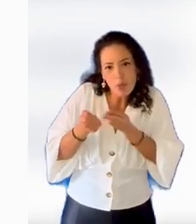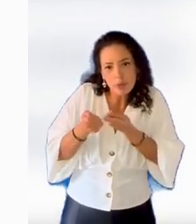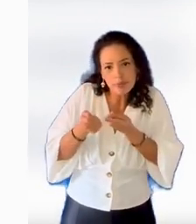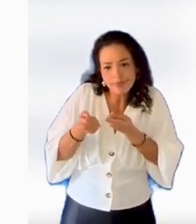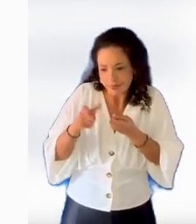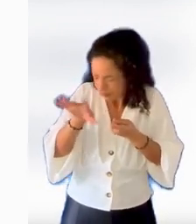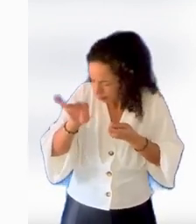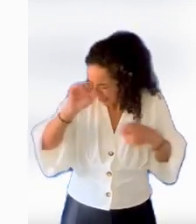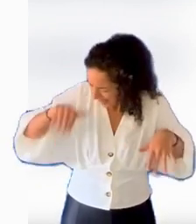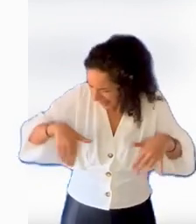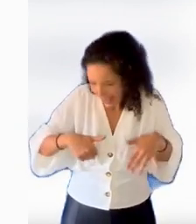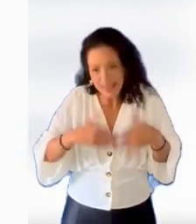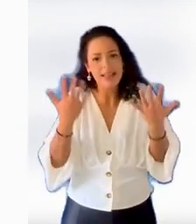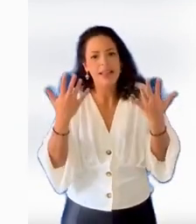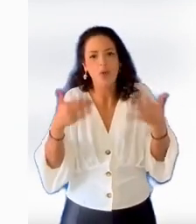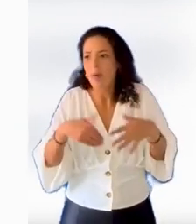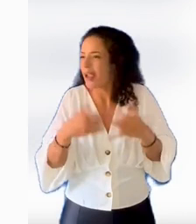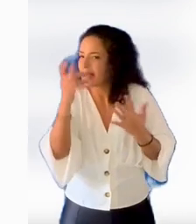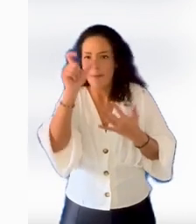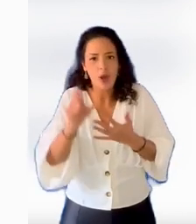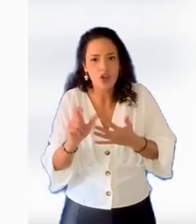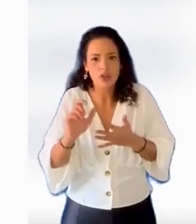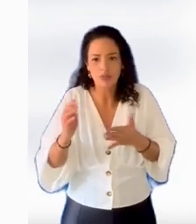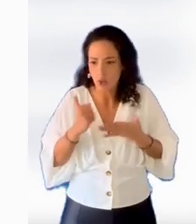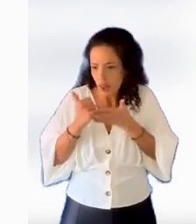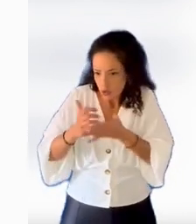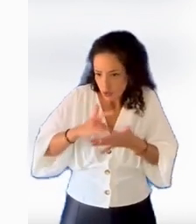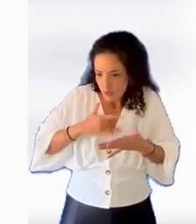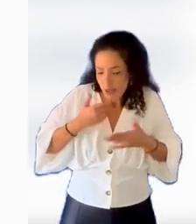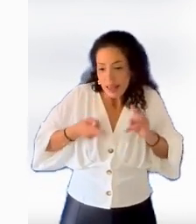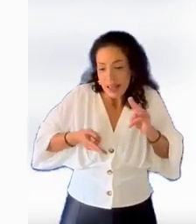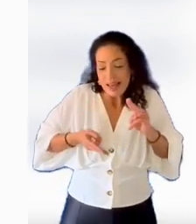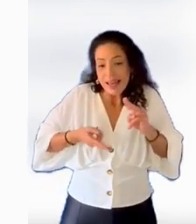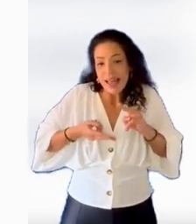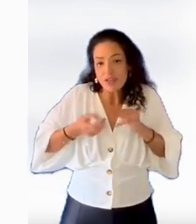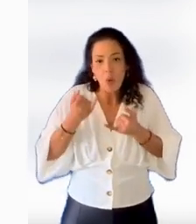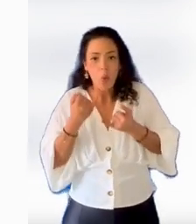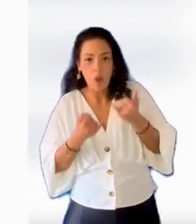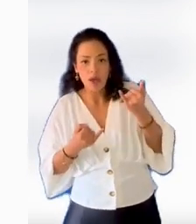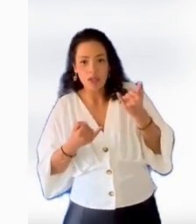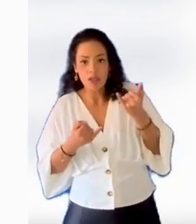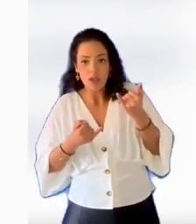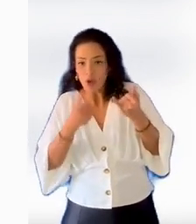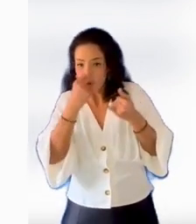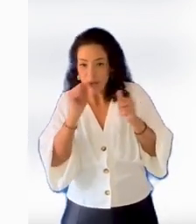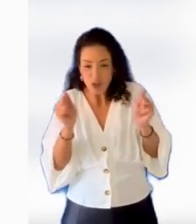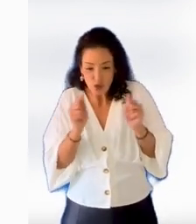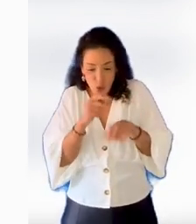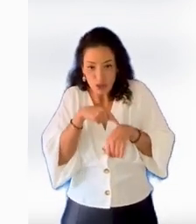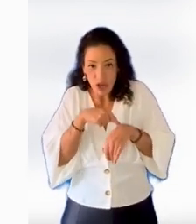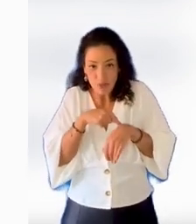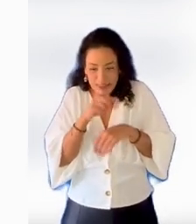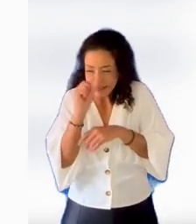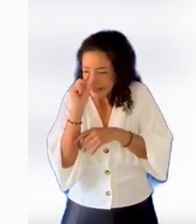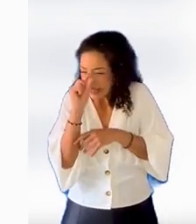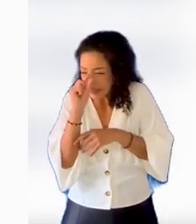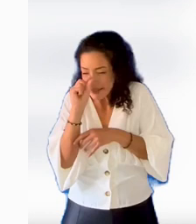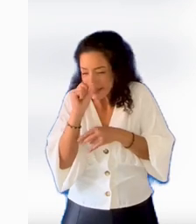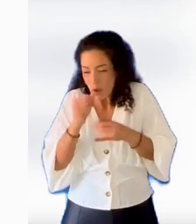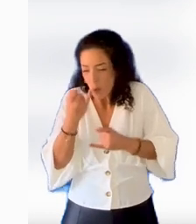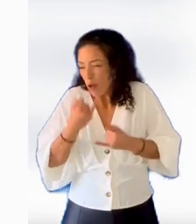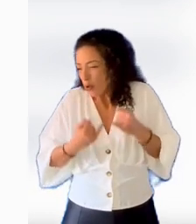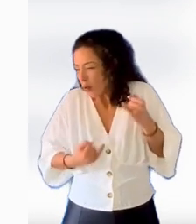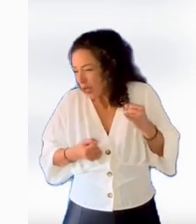them to select anything or anyone who helps them to feel less worse, even fleetingly, marginally,